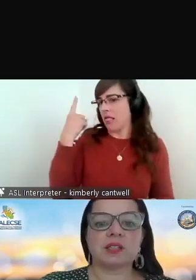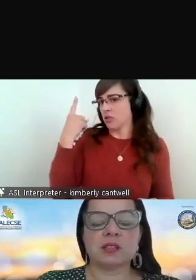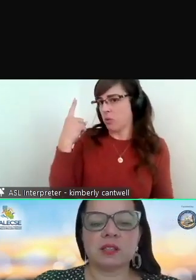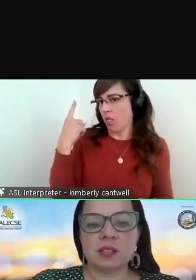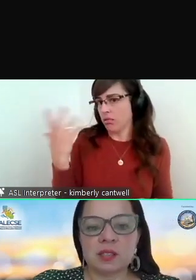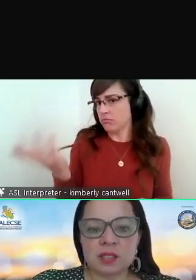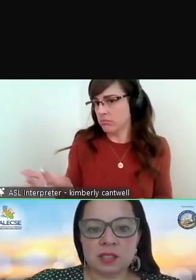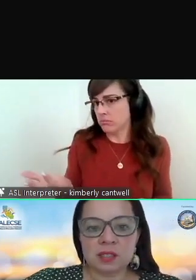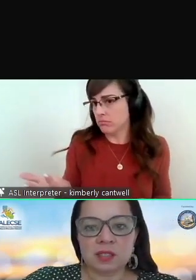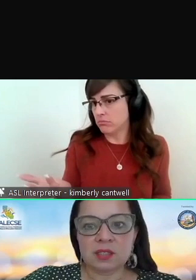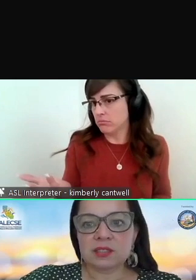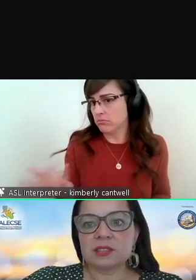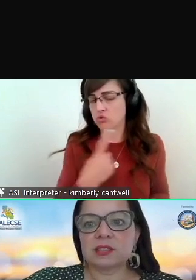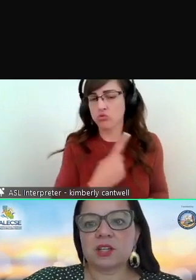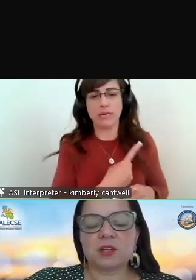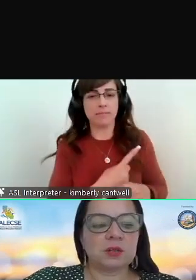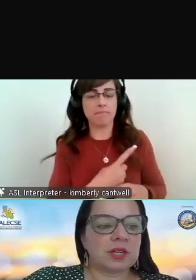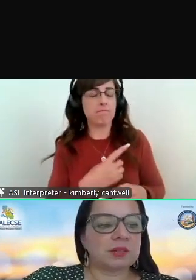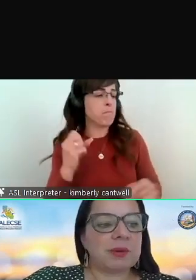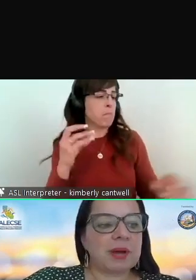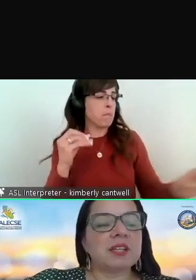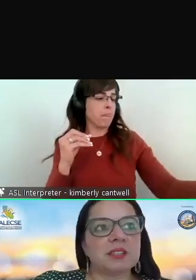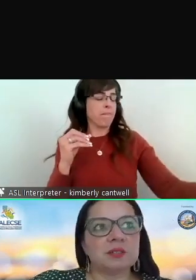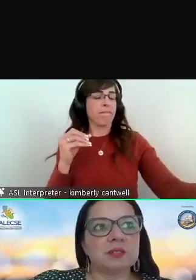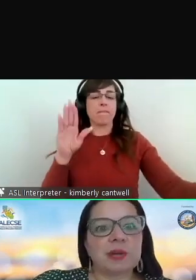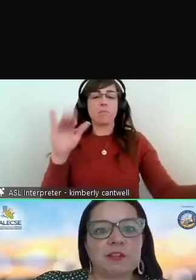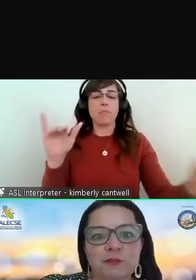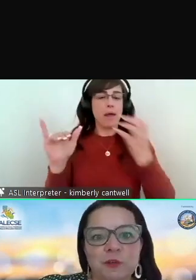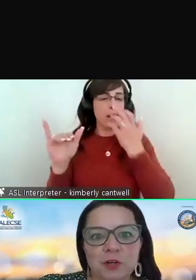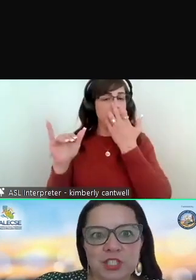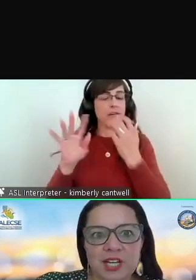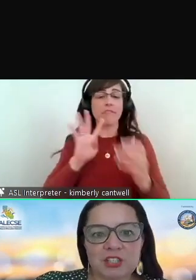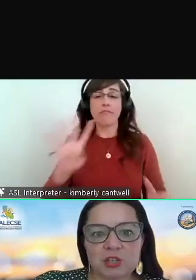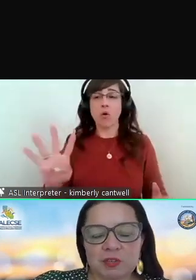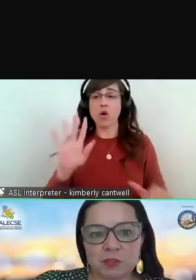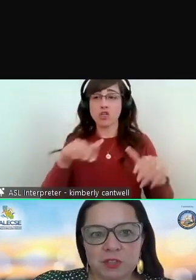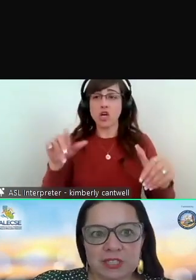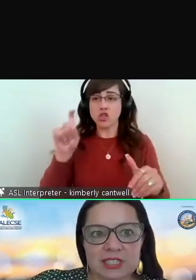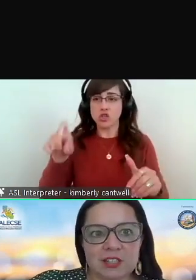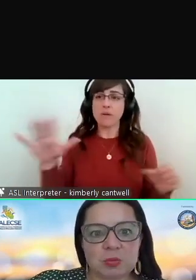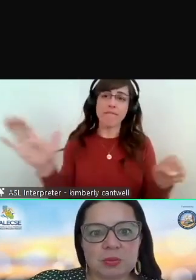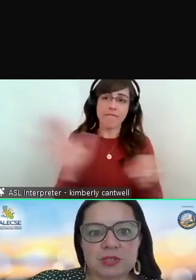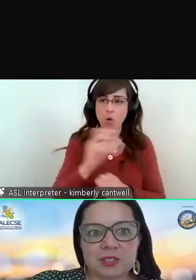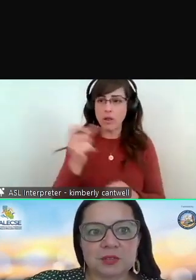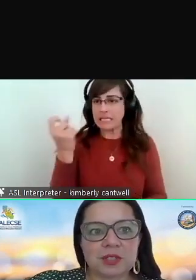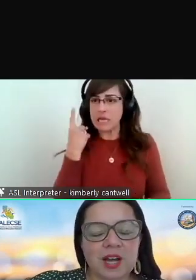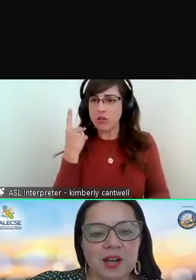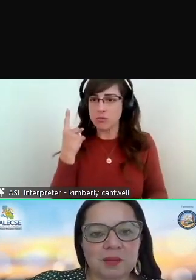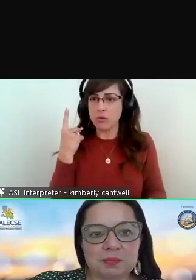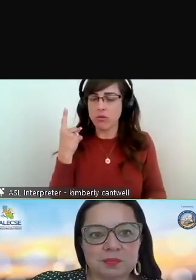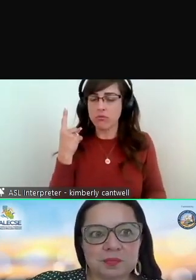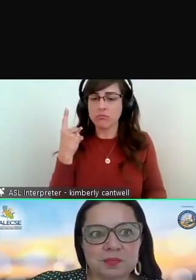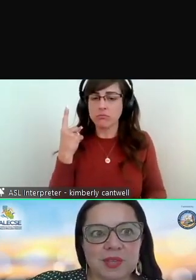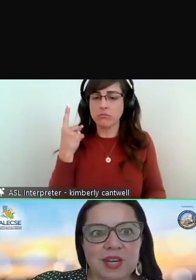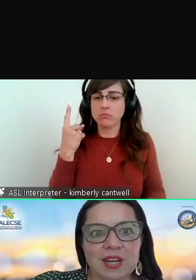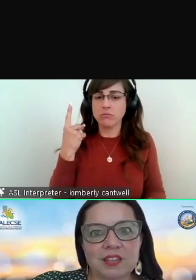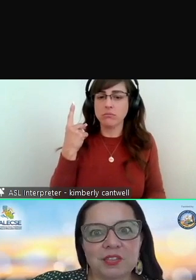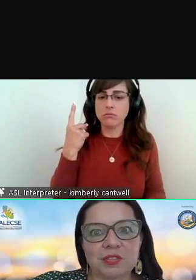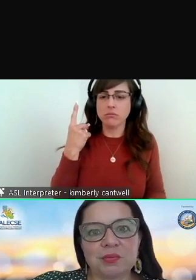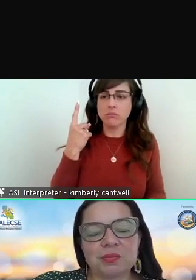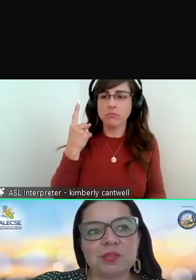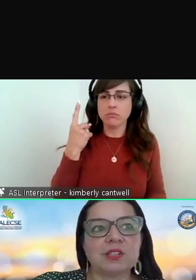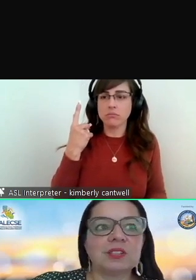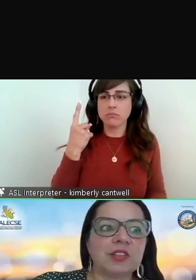mean, yeah. So by 4, a child should be fully intelligible. So, and